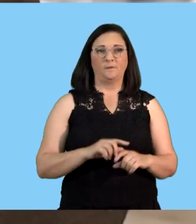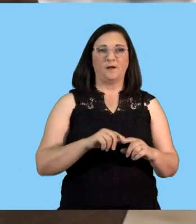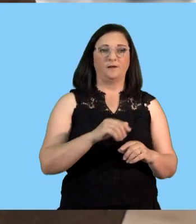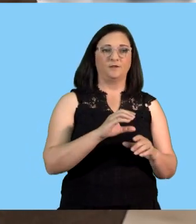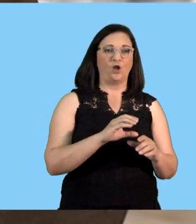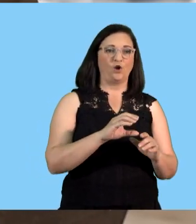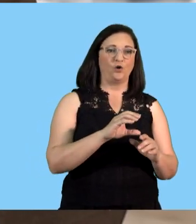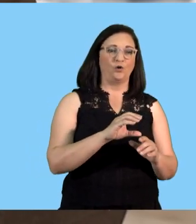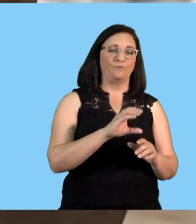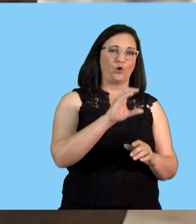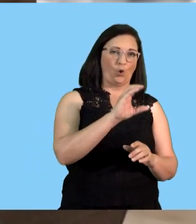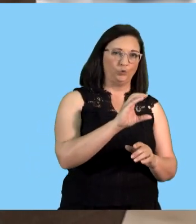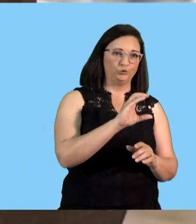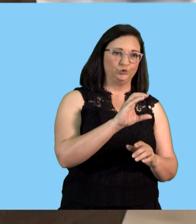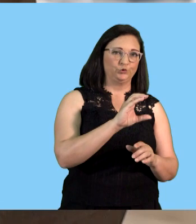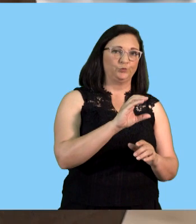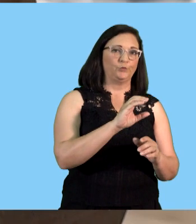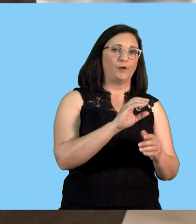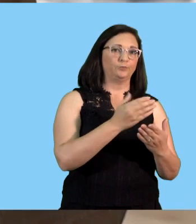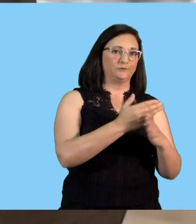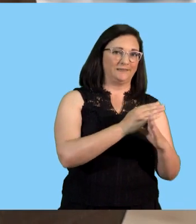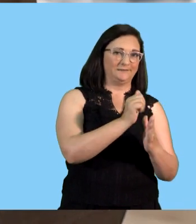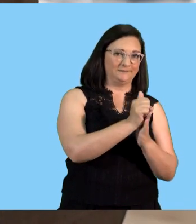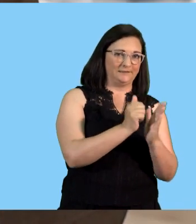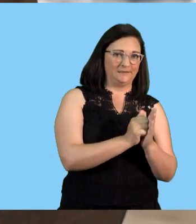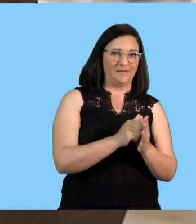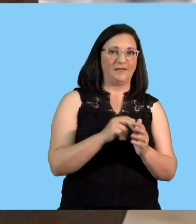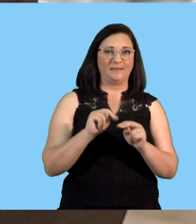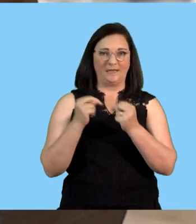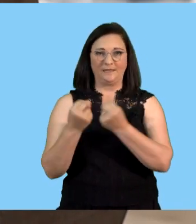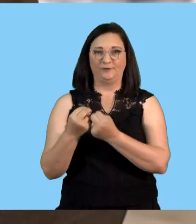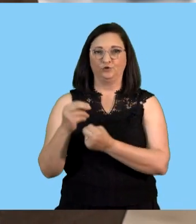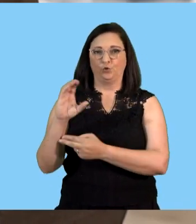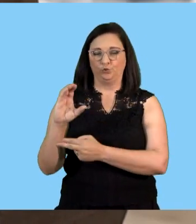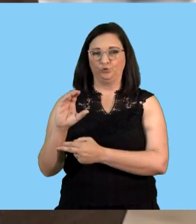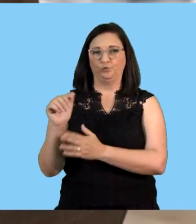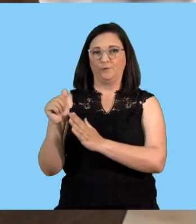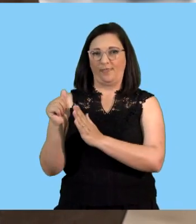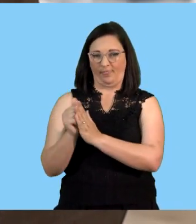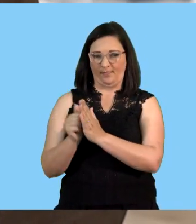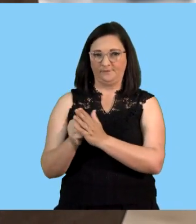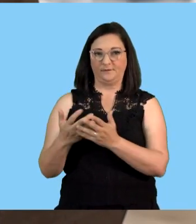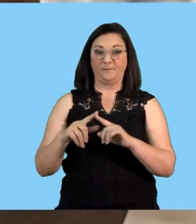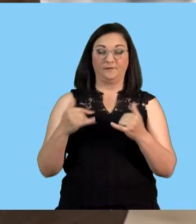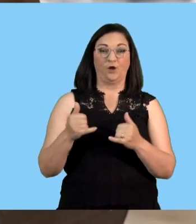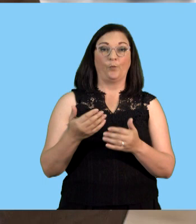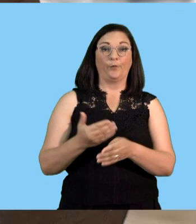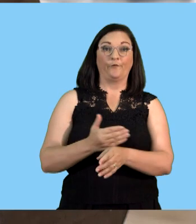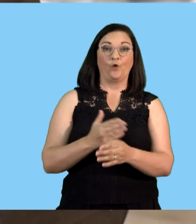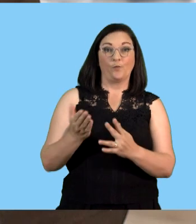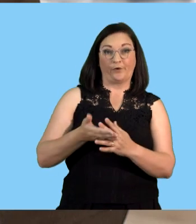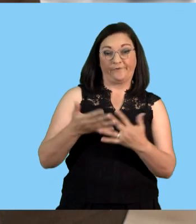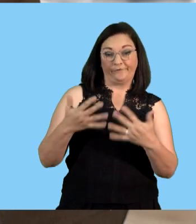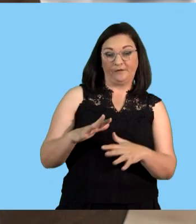CPA being the Consumer Protection Act and NCA being the National Credit Act. Right, before the break, we focused on the